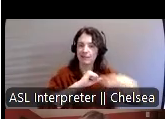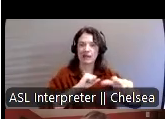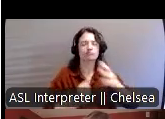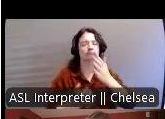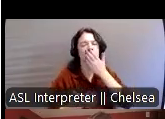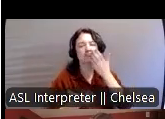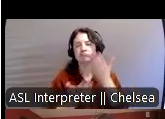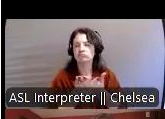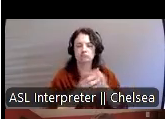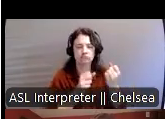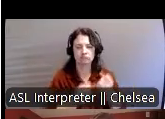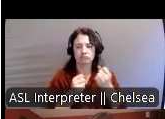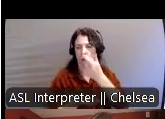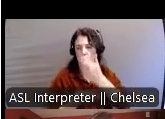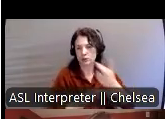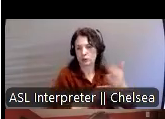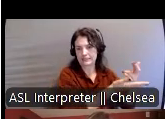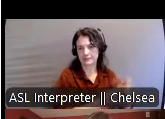resources. Next slide.